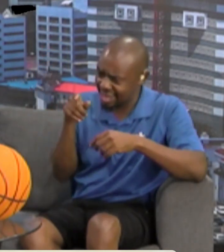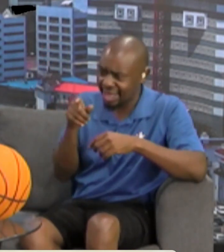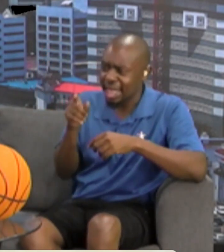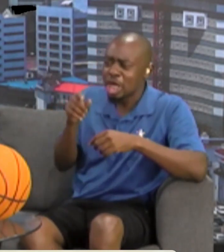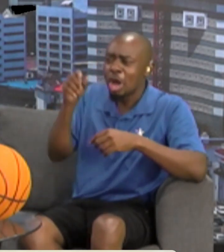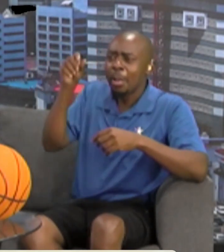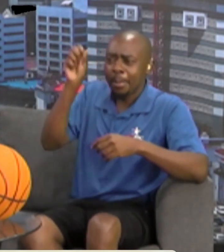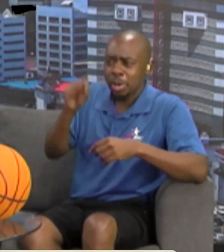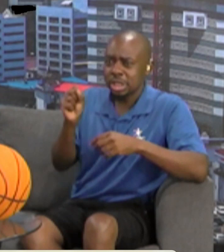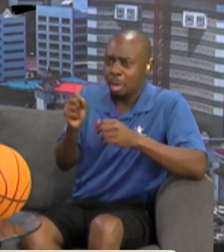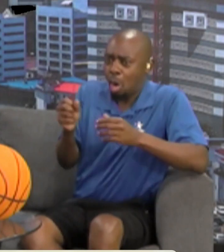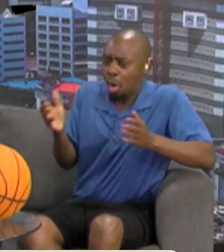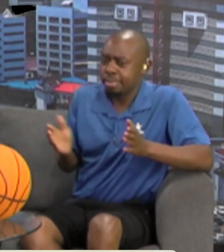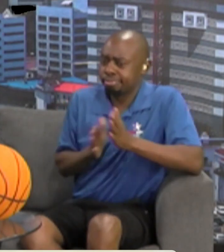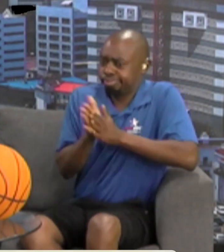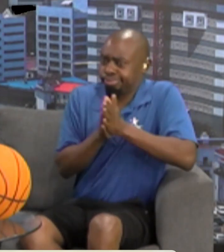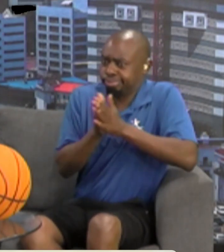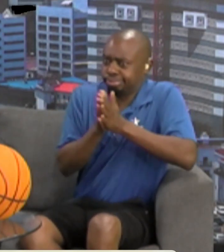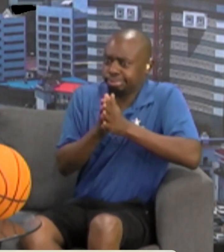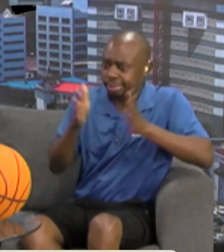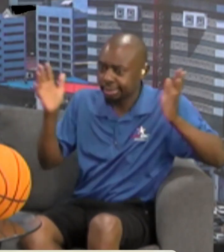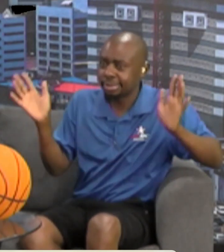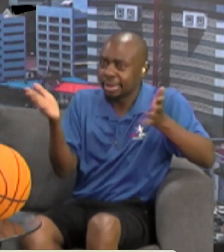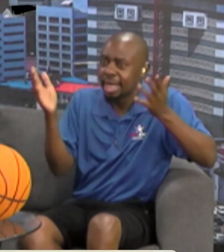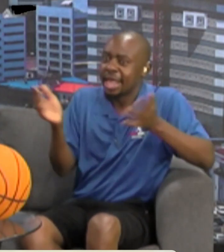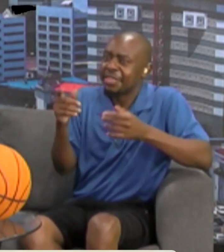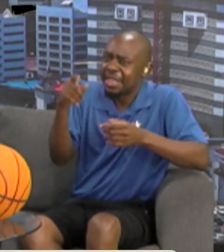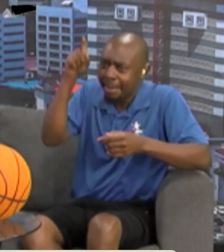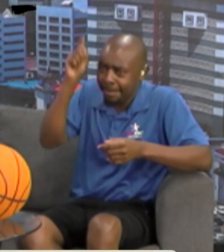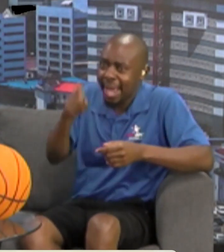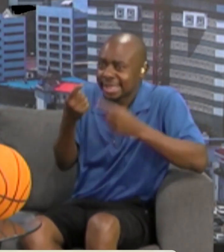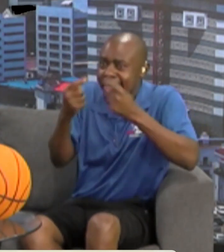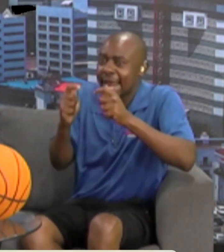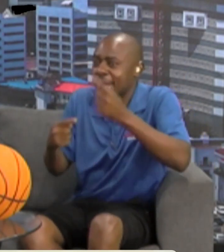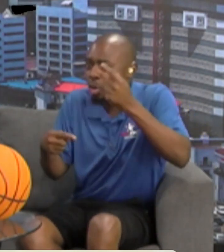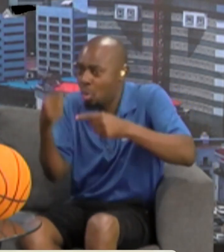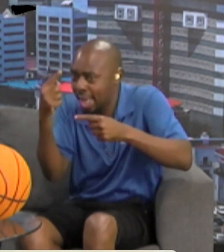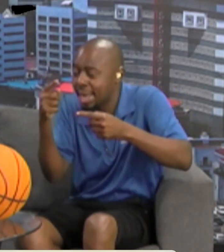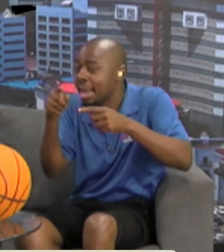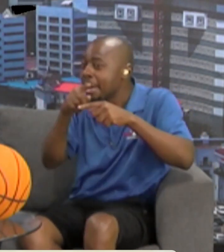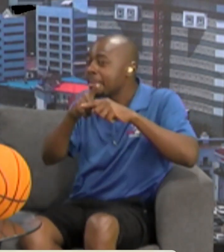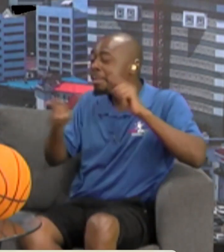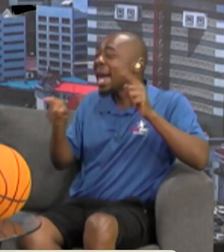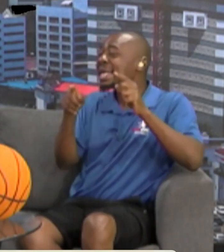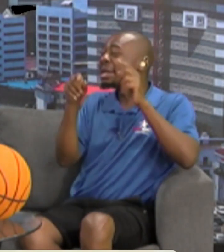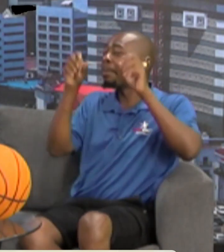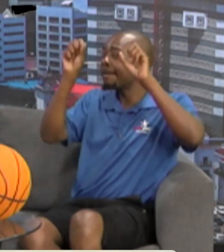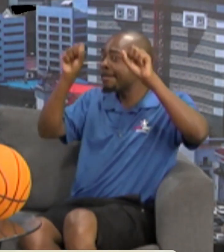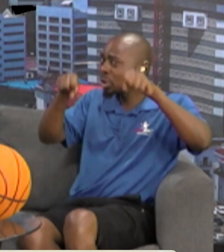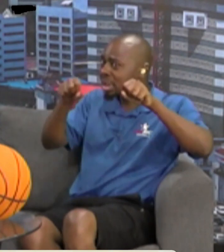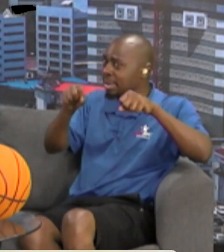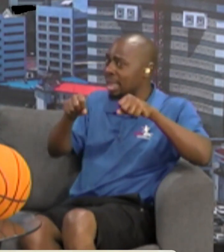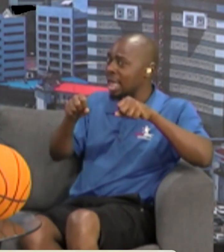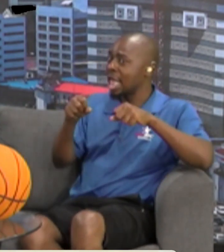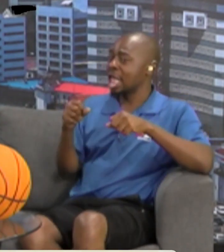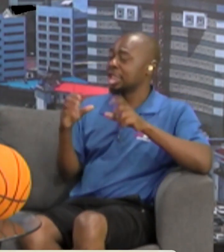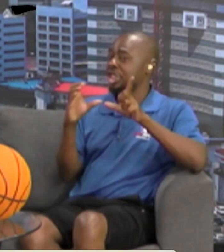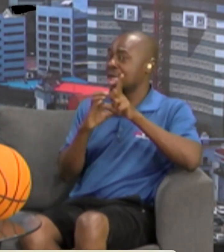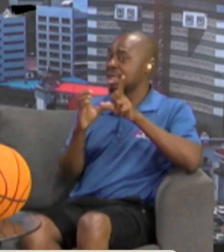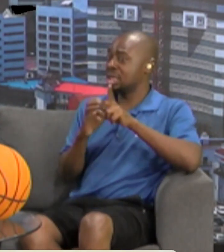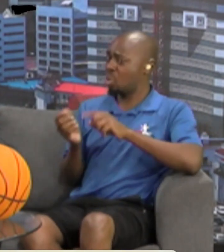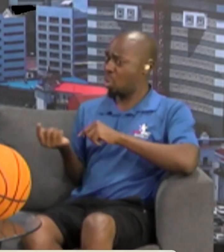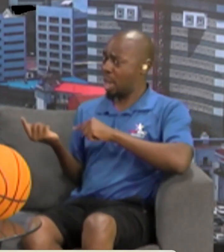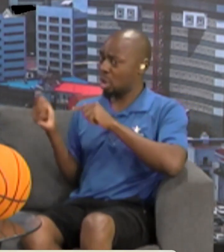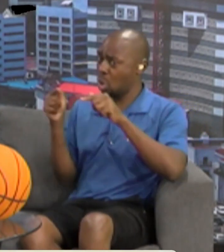Yes. The fans right now. I believe that this is going to be a morale booster and encourage them, and they must try and win. But it's